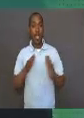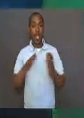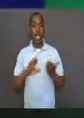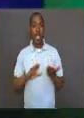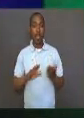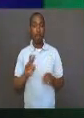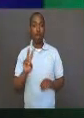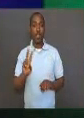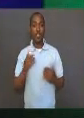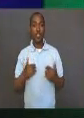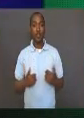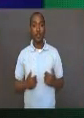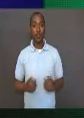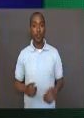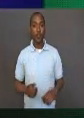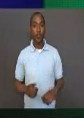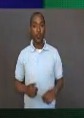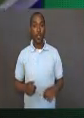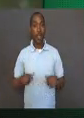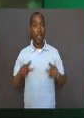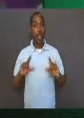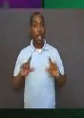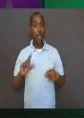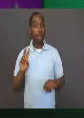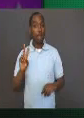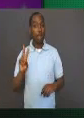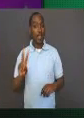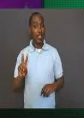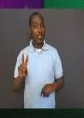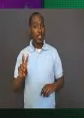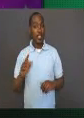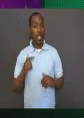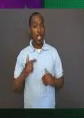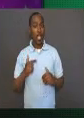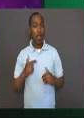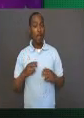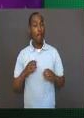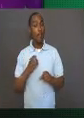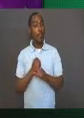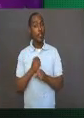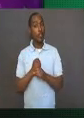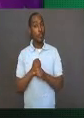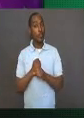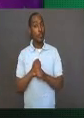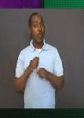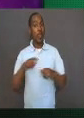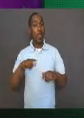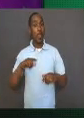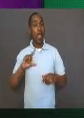vaccines. Live vaccines are strains that are made from